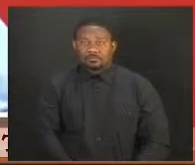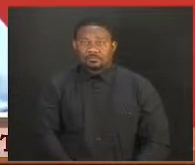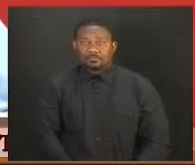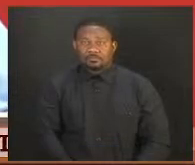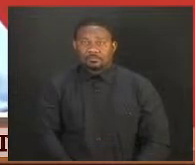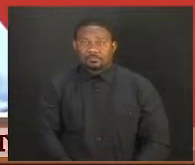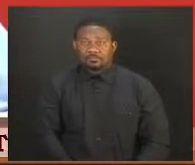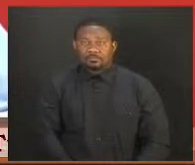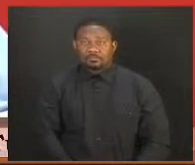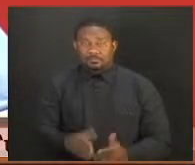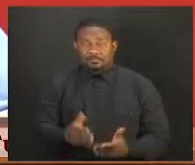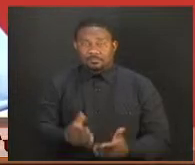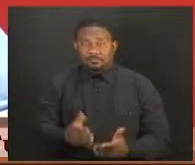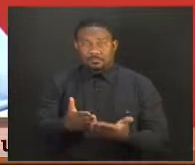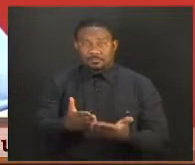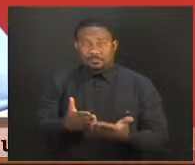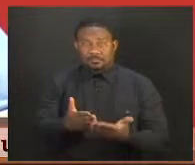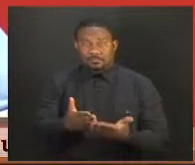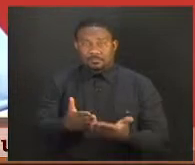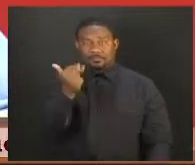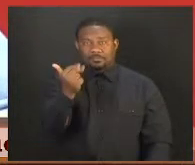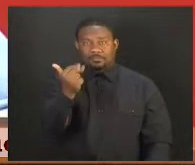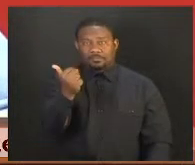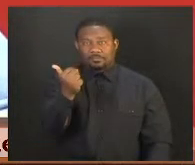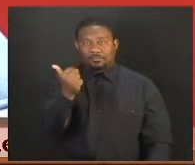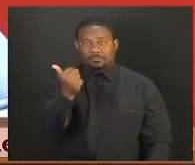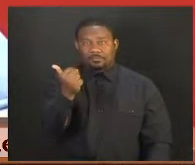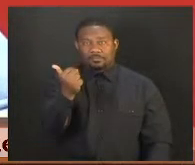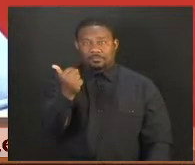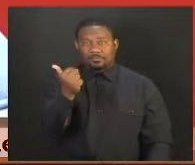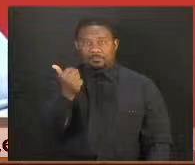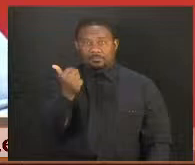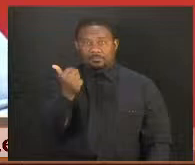Page 13.